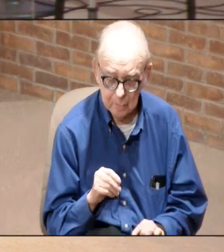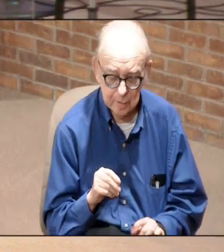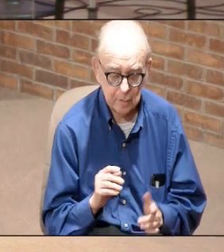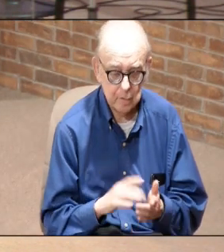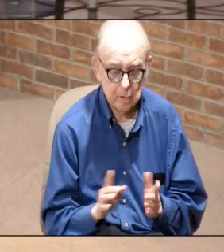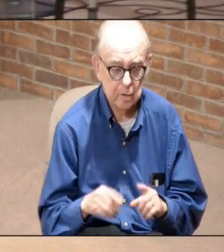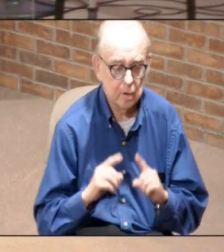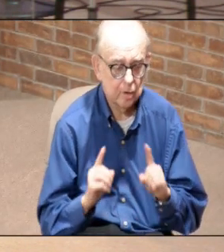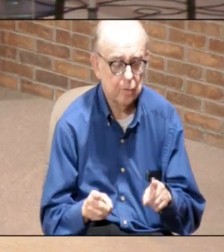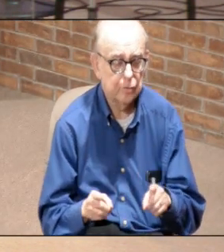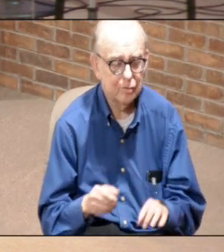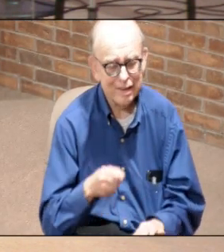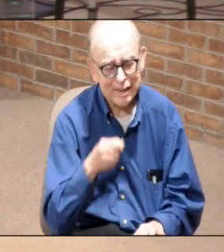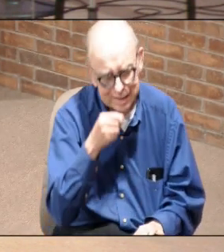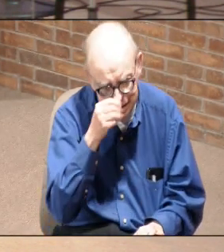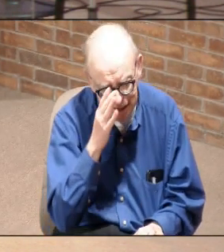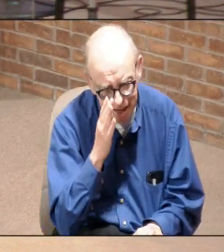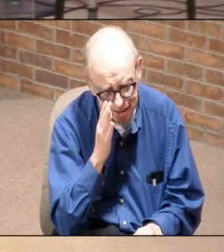The glory goes to God.